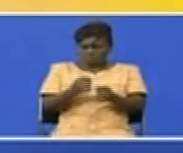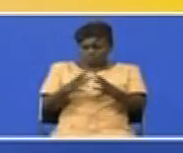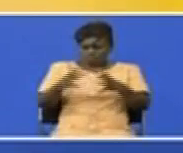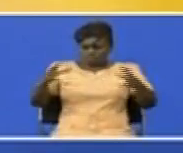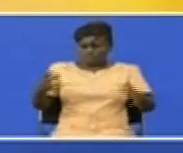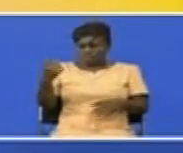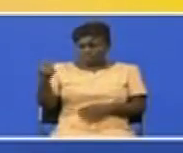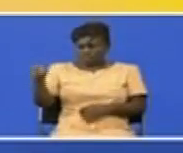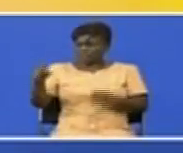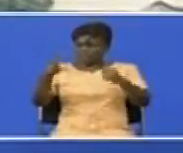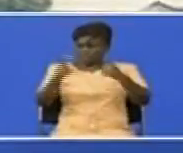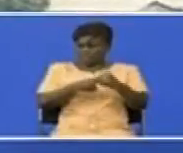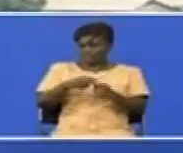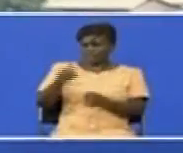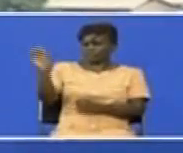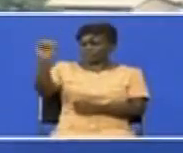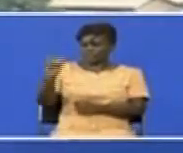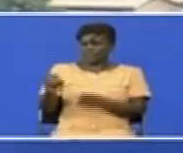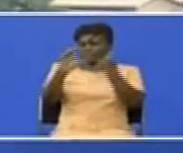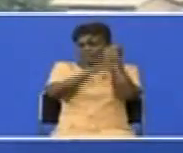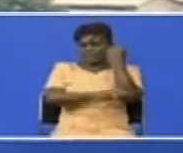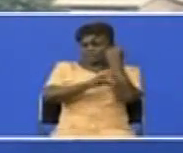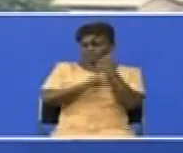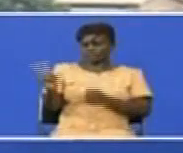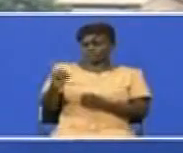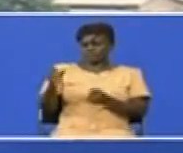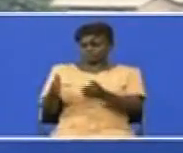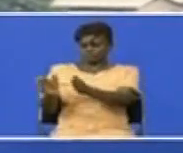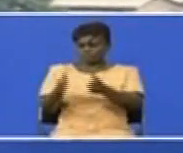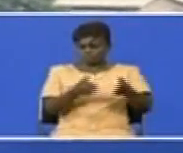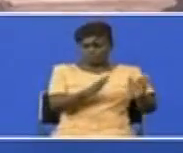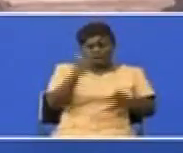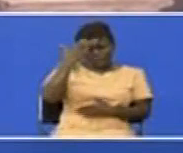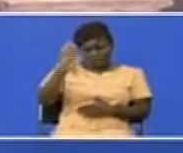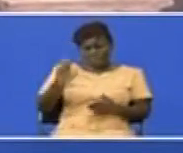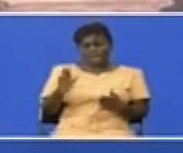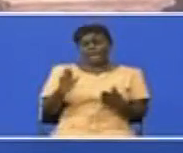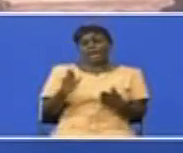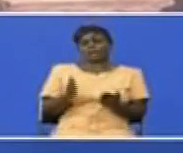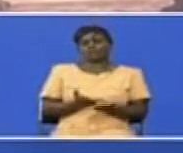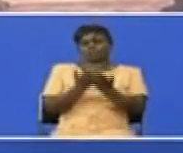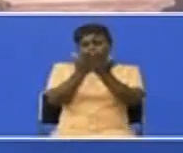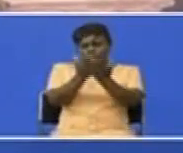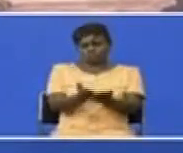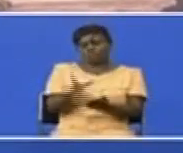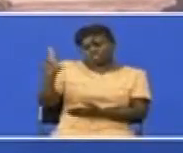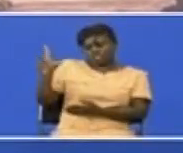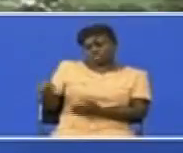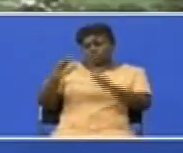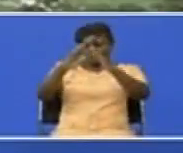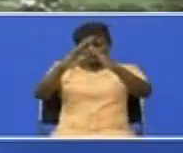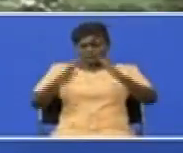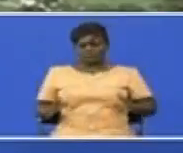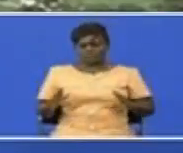of 5.7%, the country's Ministry of Infrastructure is well aware of the need to provide affordable housing